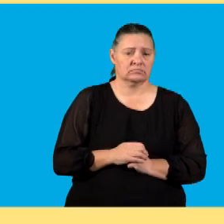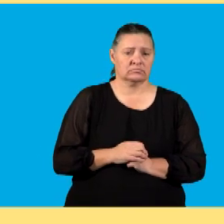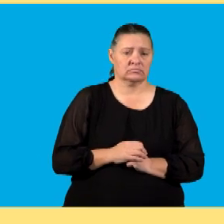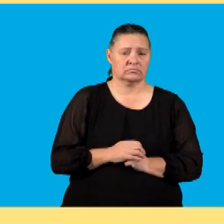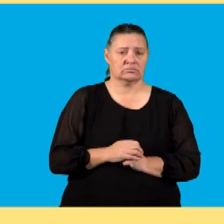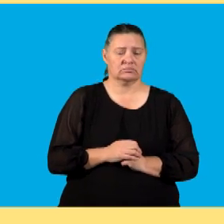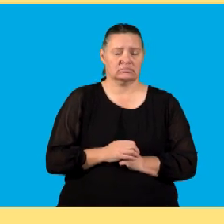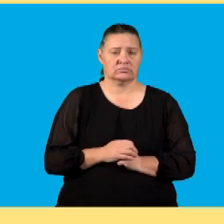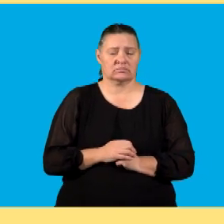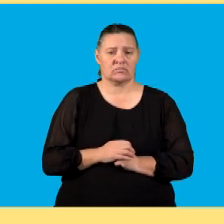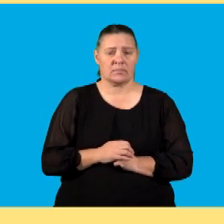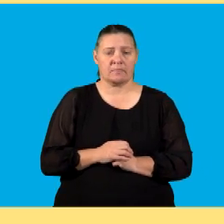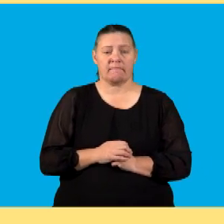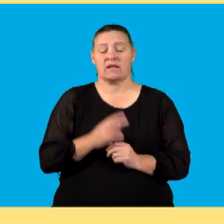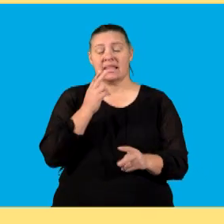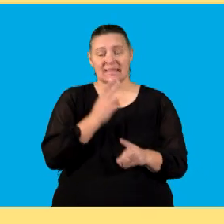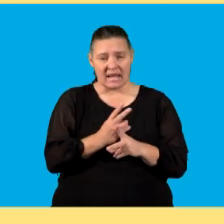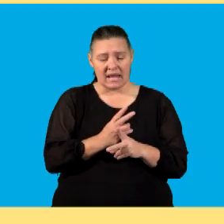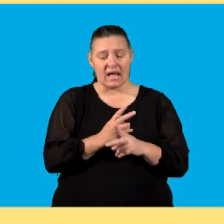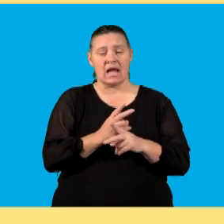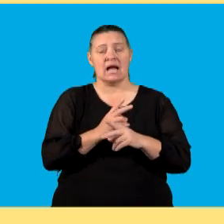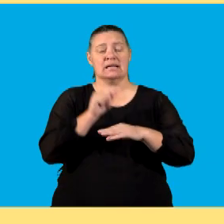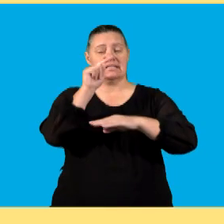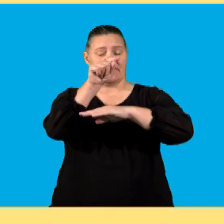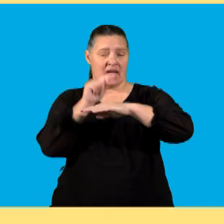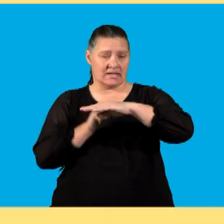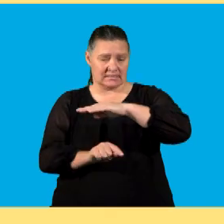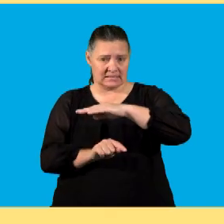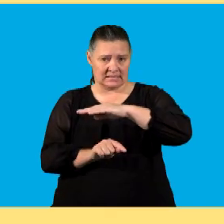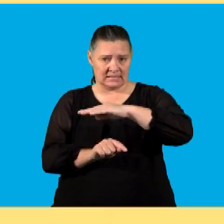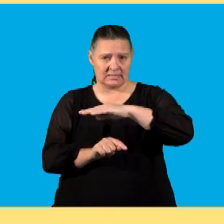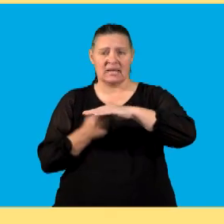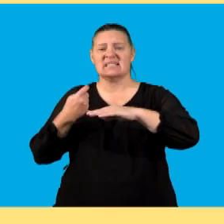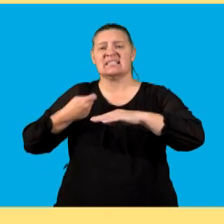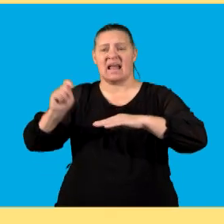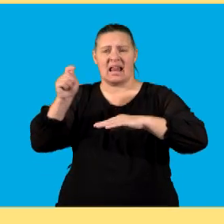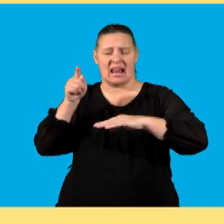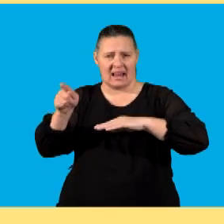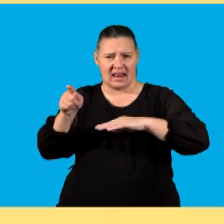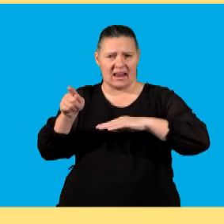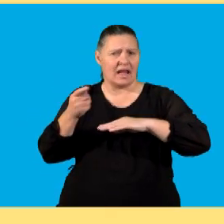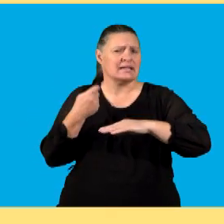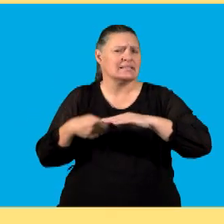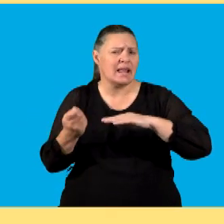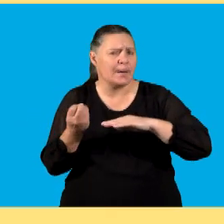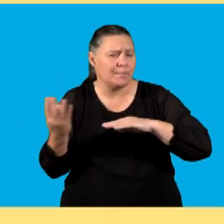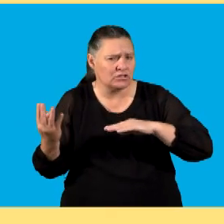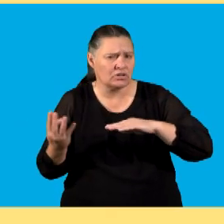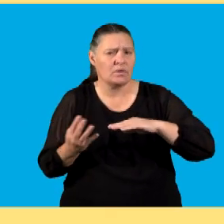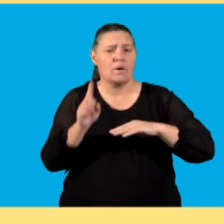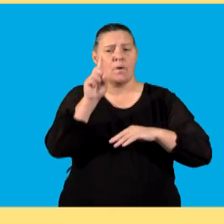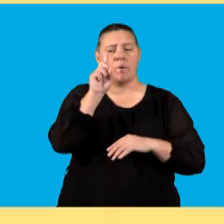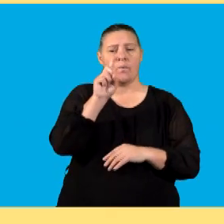46,260, and then I divide it by my sales. My sales is